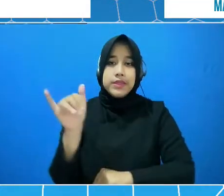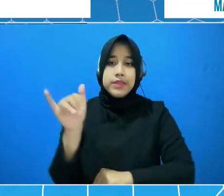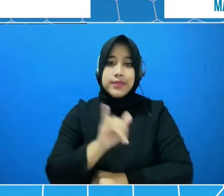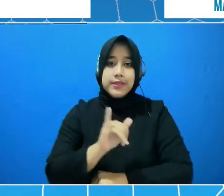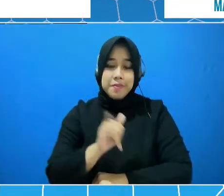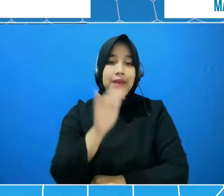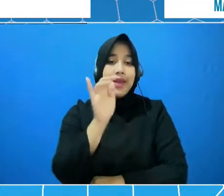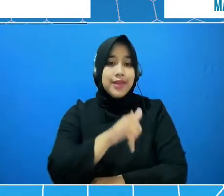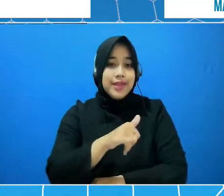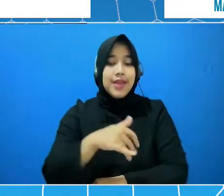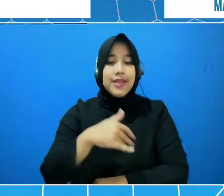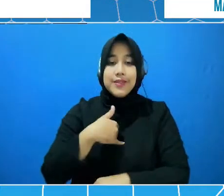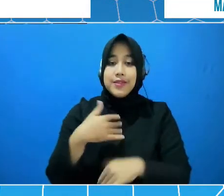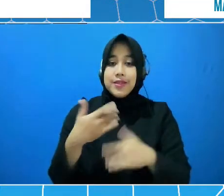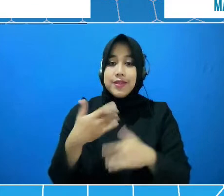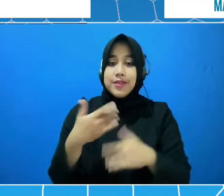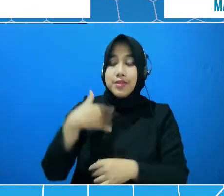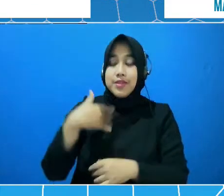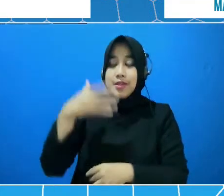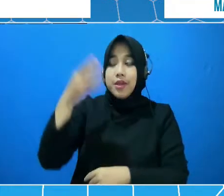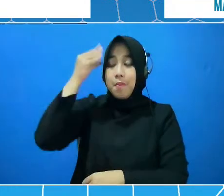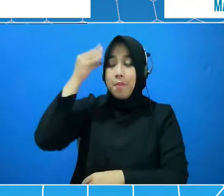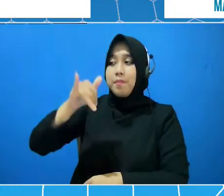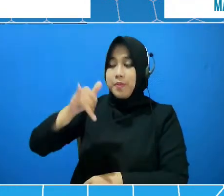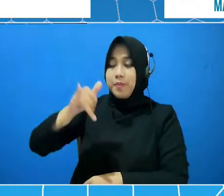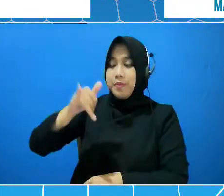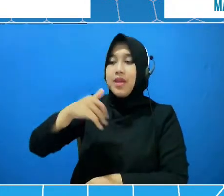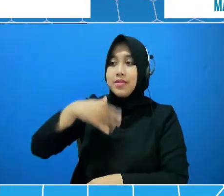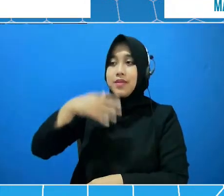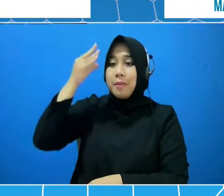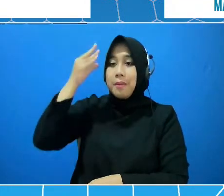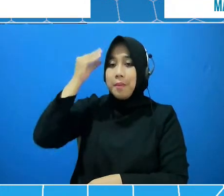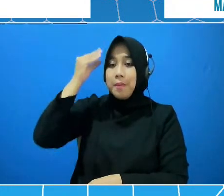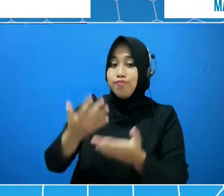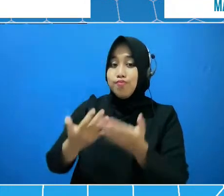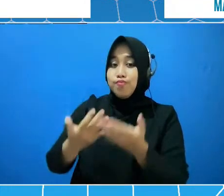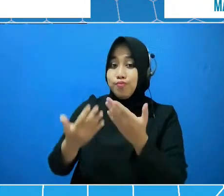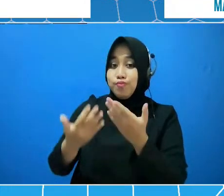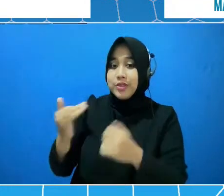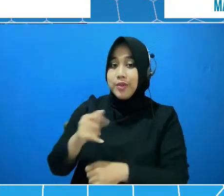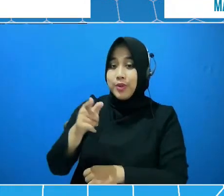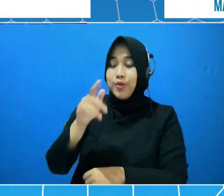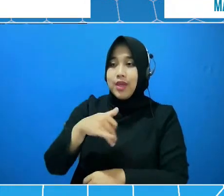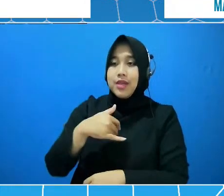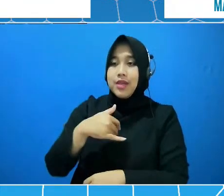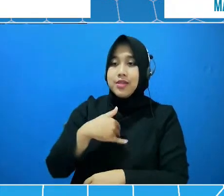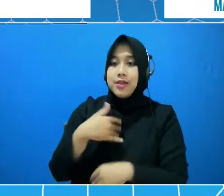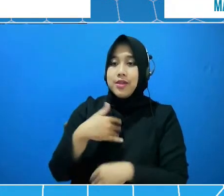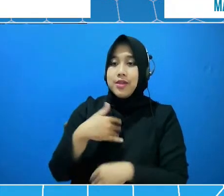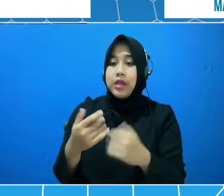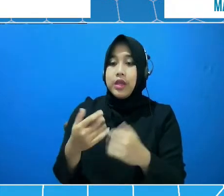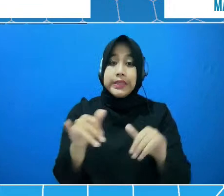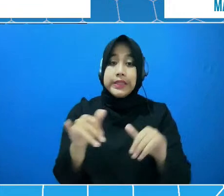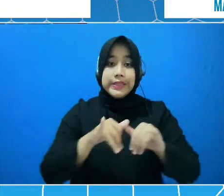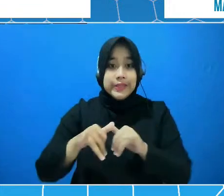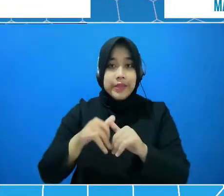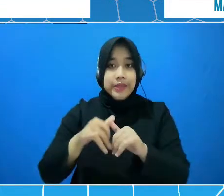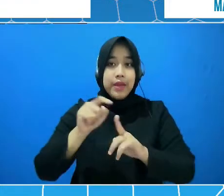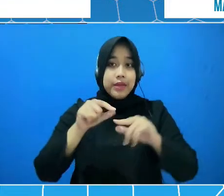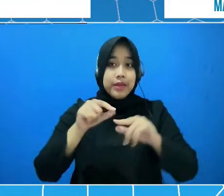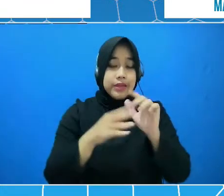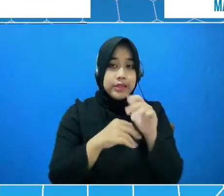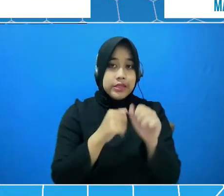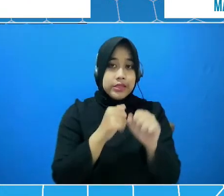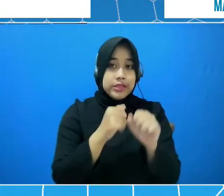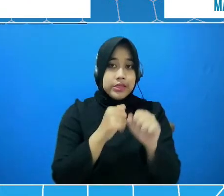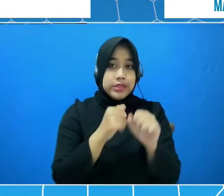understand, and I think that probably is the case, because I do know definitely in Japan, the number of people who have shown up for cancer screening, which is